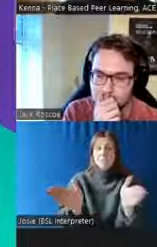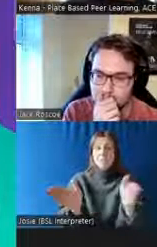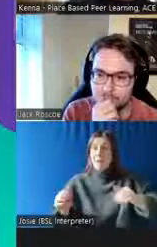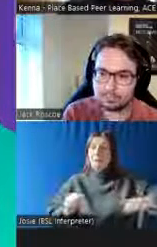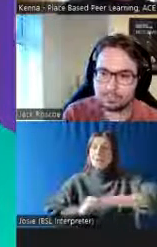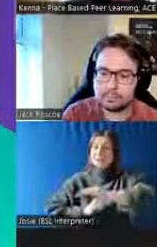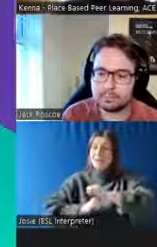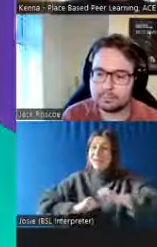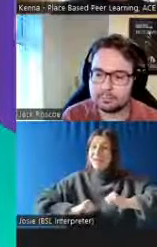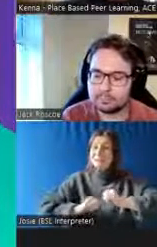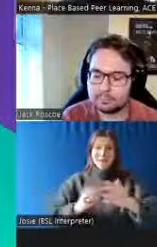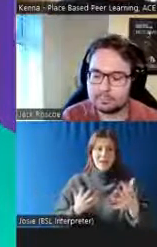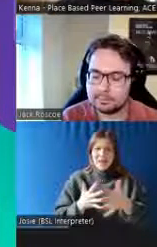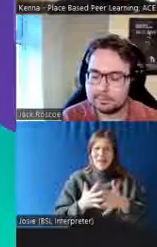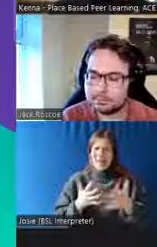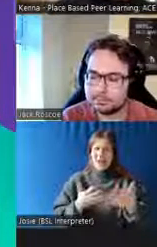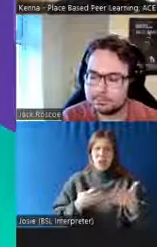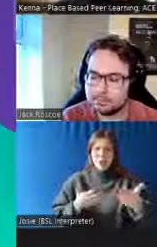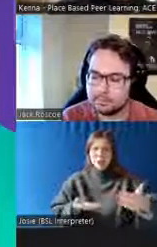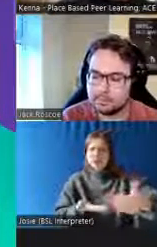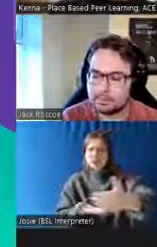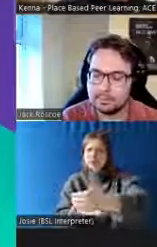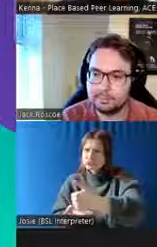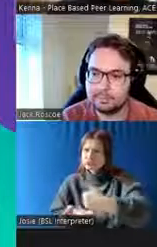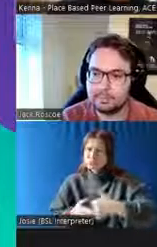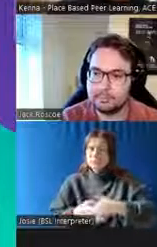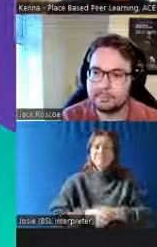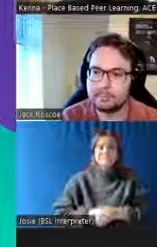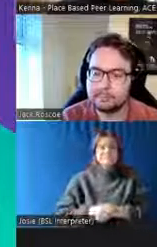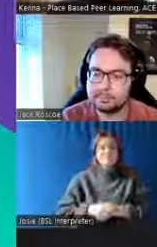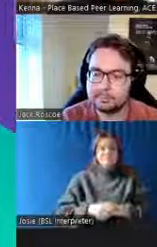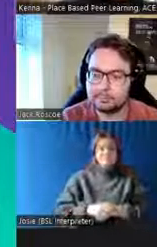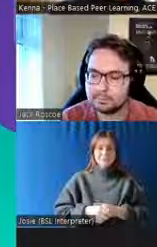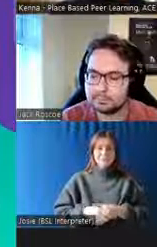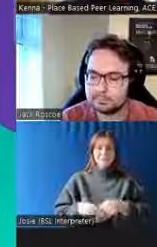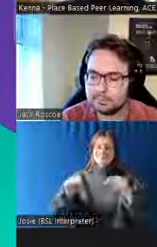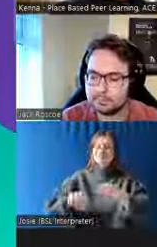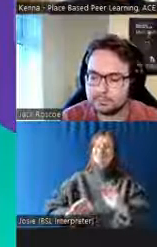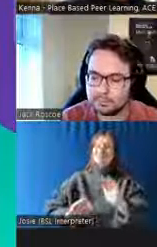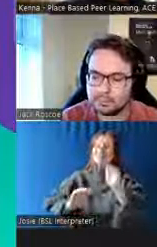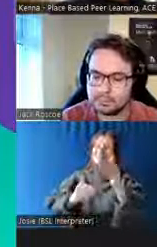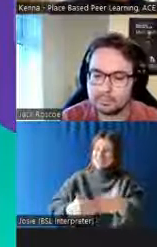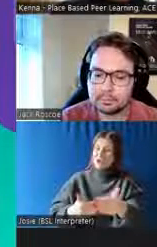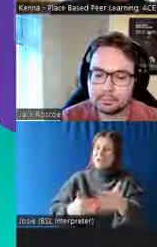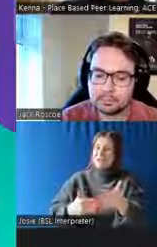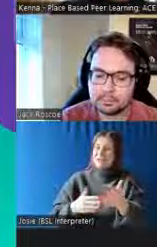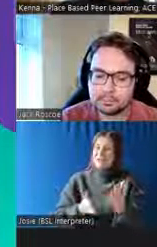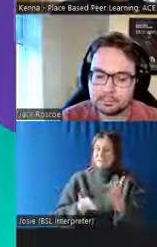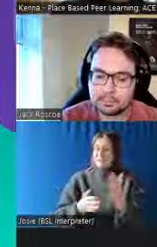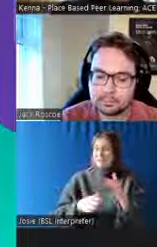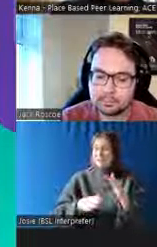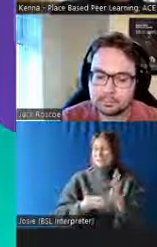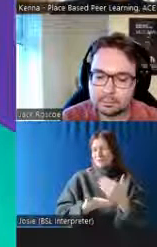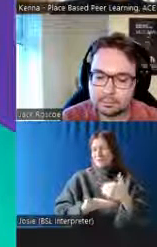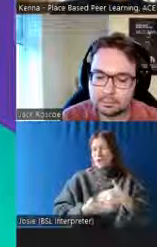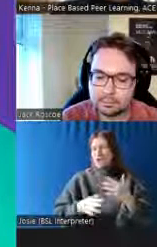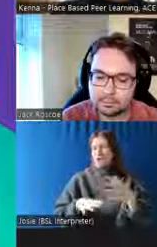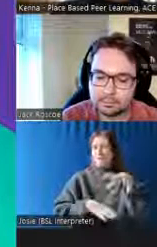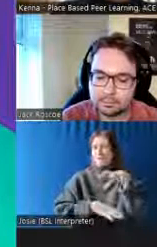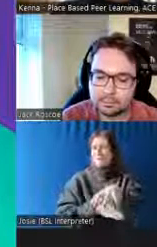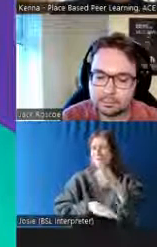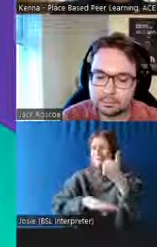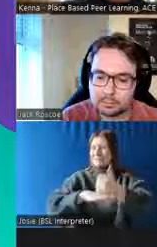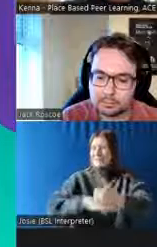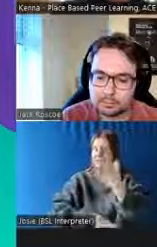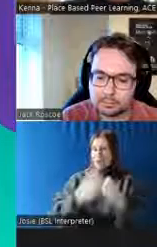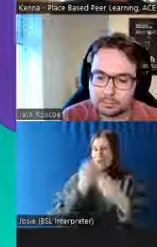and evaluation. This series is part of the Place-Based Peer Learning Program, and we co-created this program